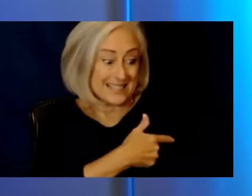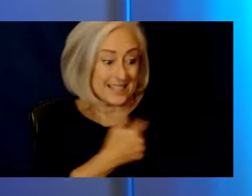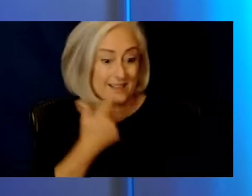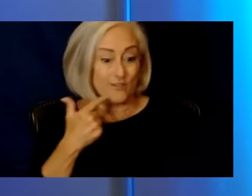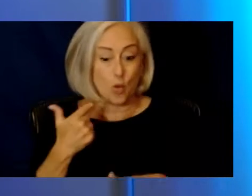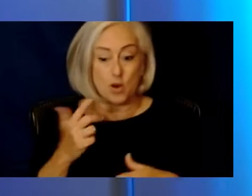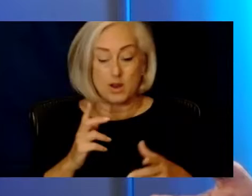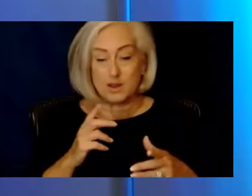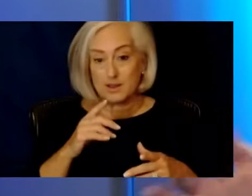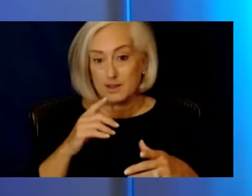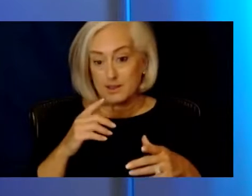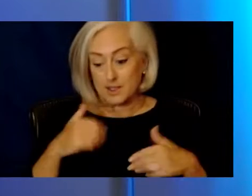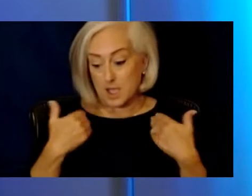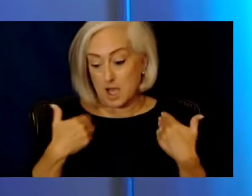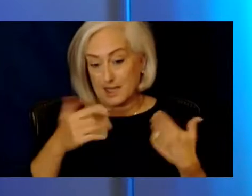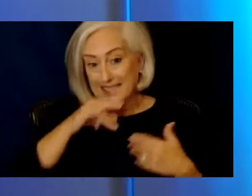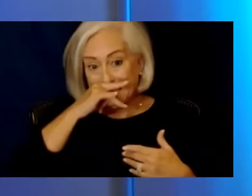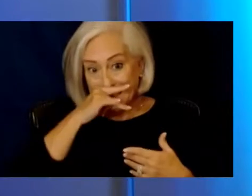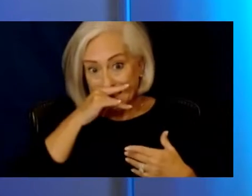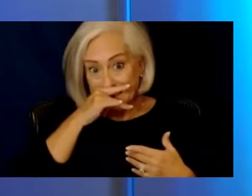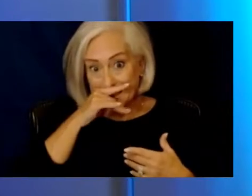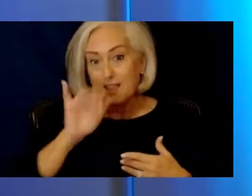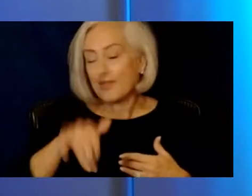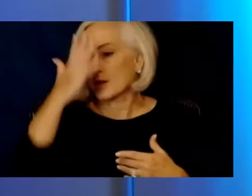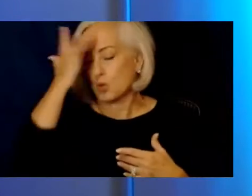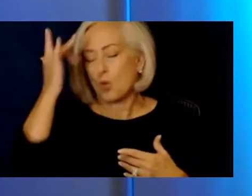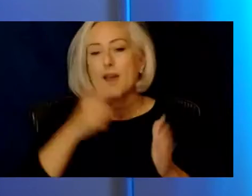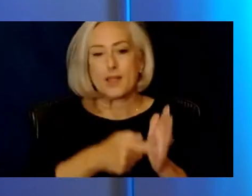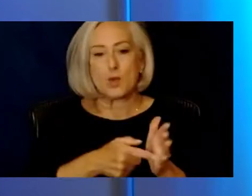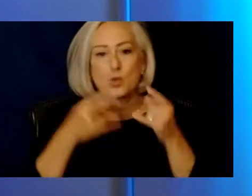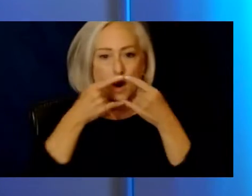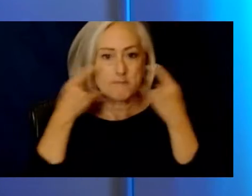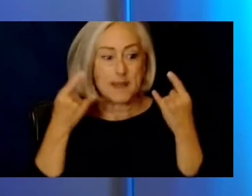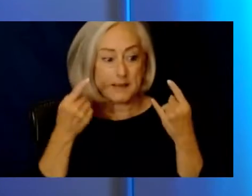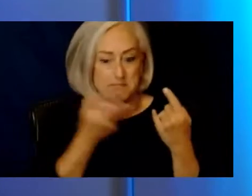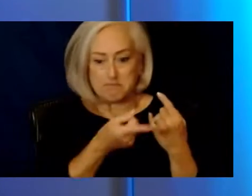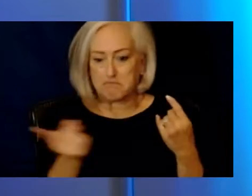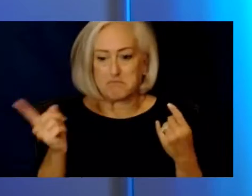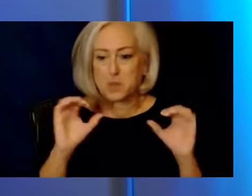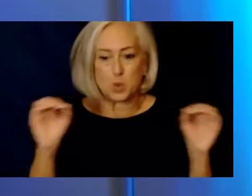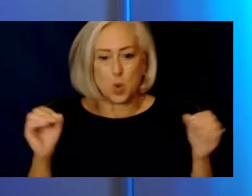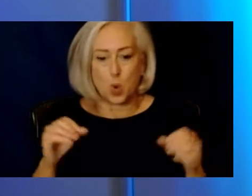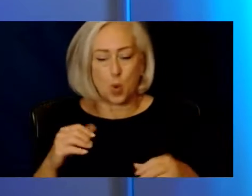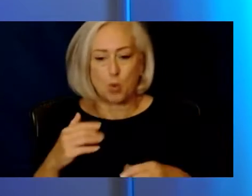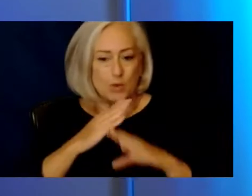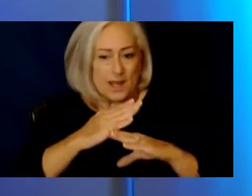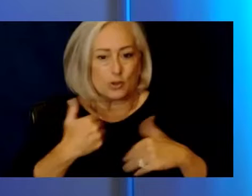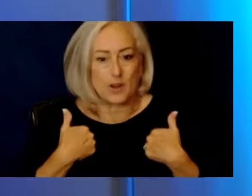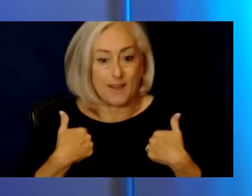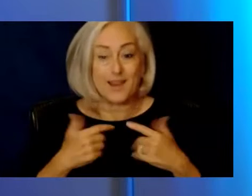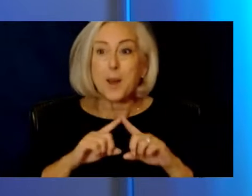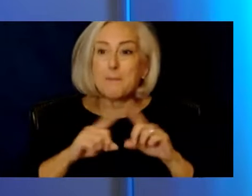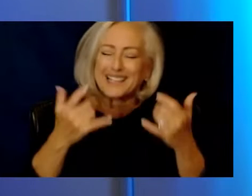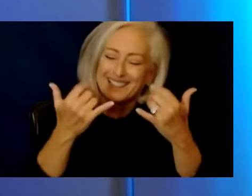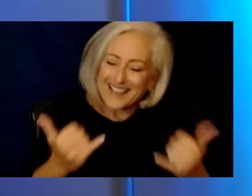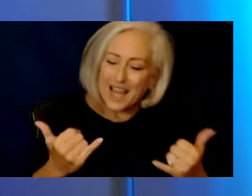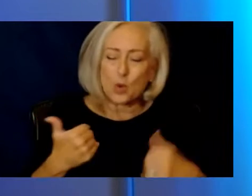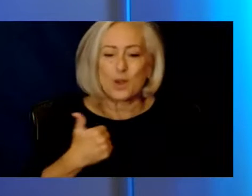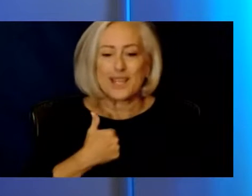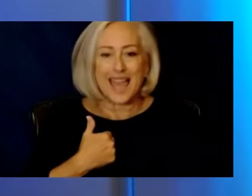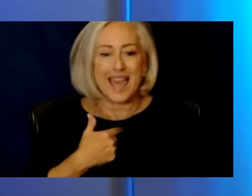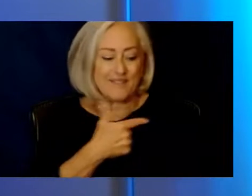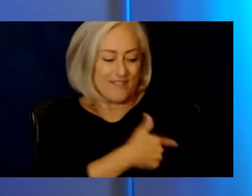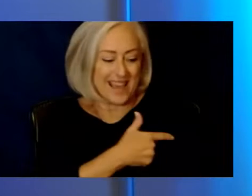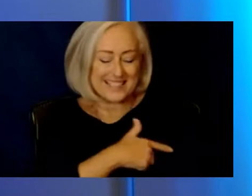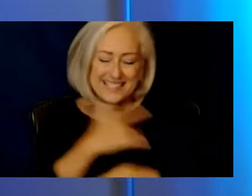a mandate there because of that absence. Those kids were not protected. Now we've got the vaccine available right down to the youngest age group. The possibility